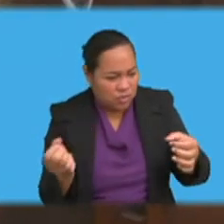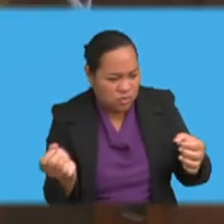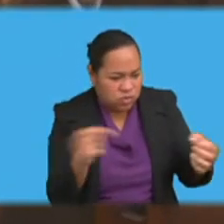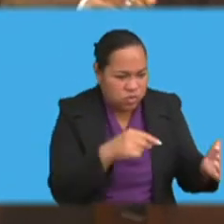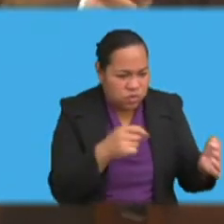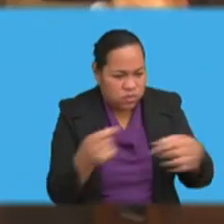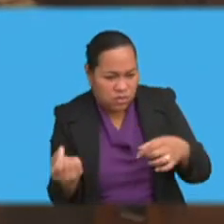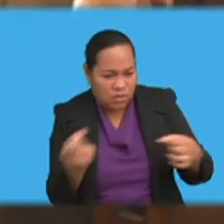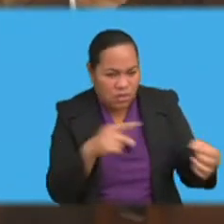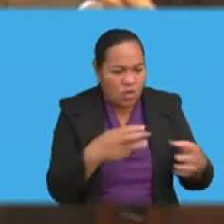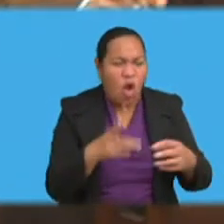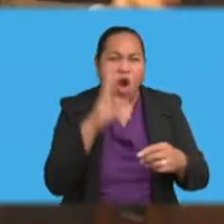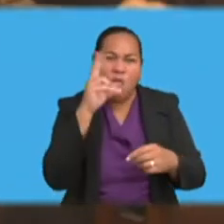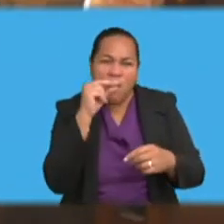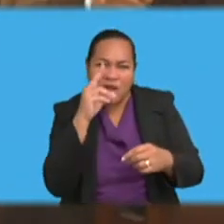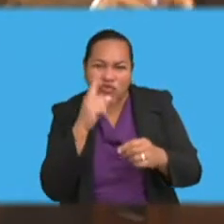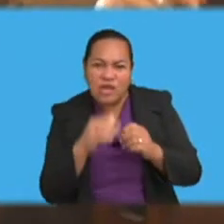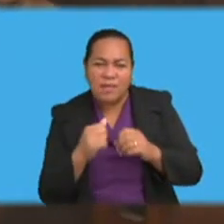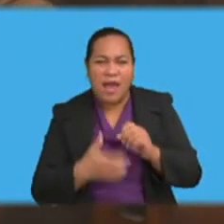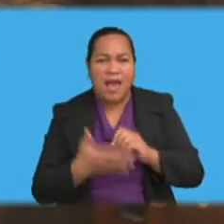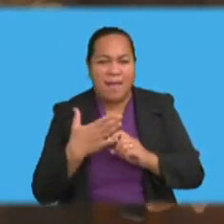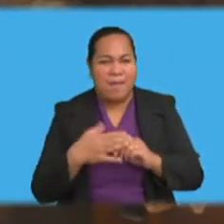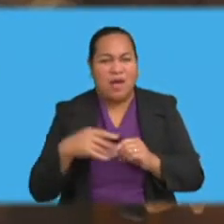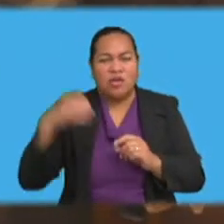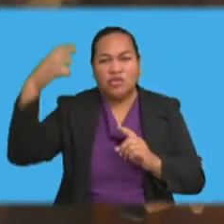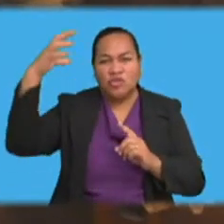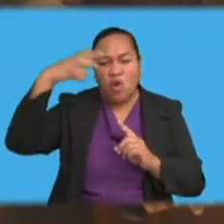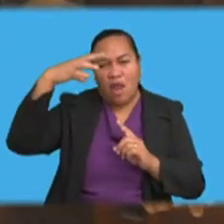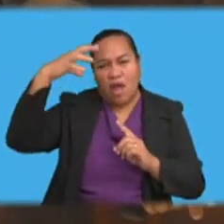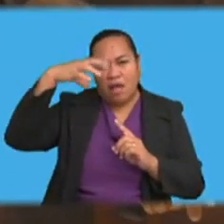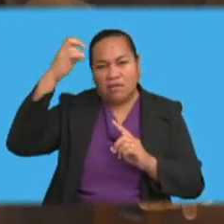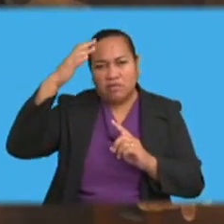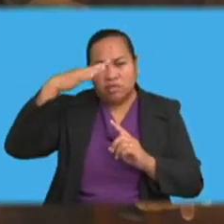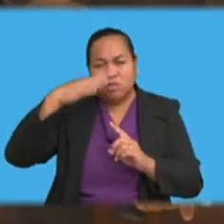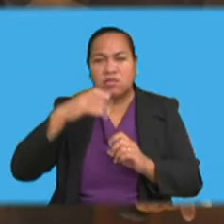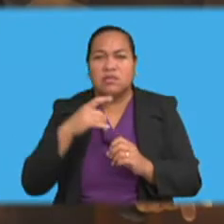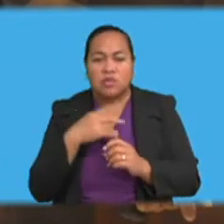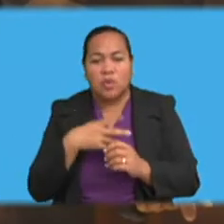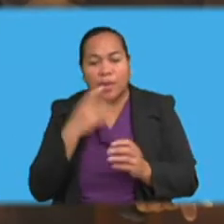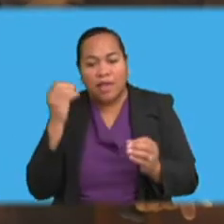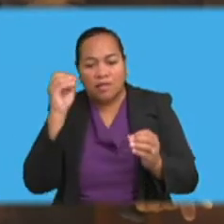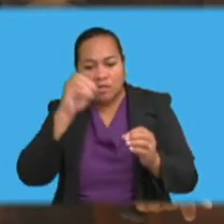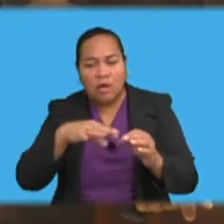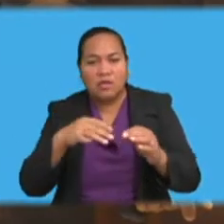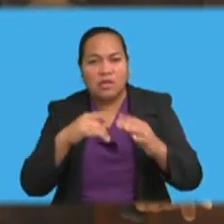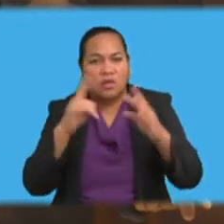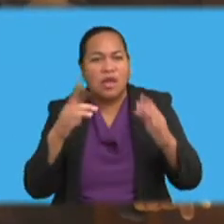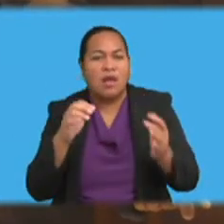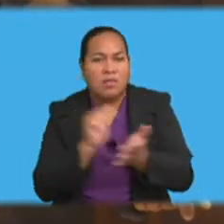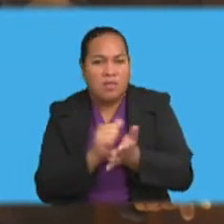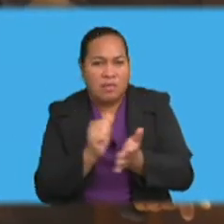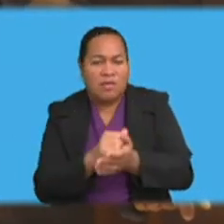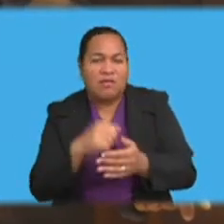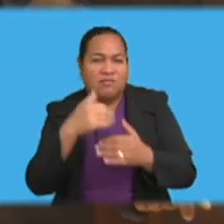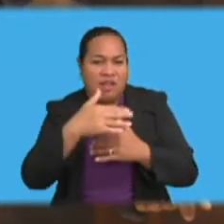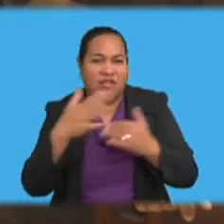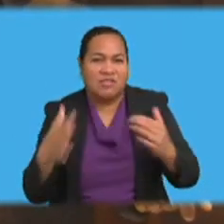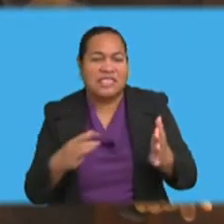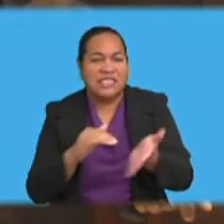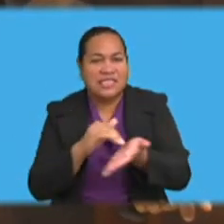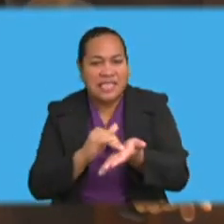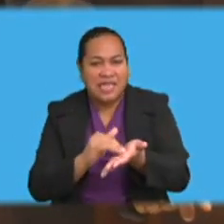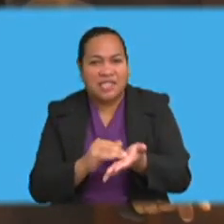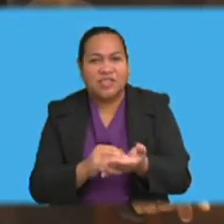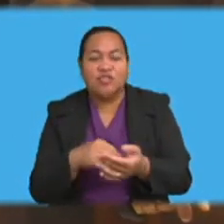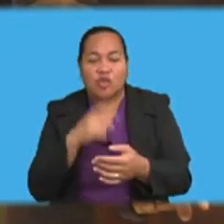generators, battery backup, solar panels, UPS systems, will be housed in a purpose-built containerized modular data center capable